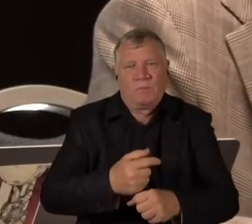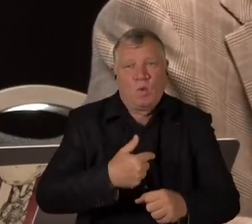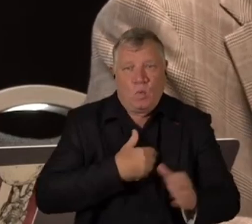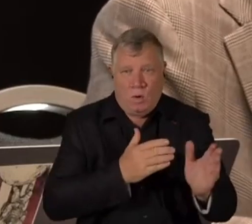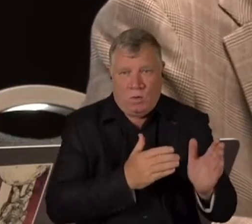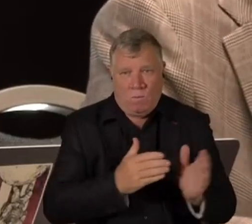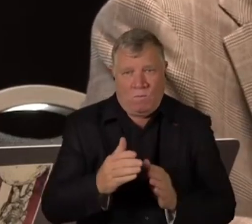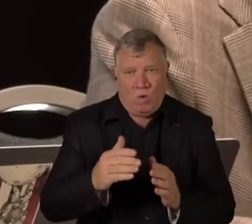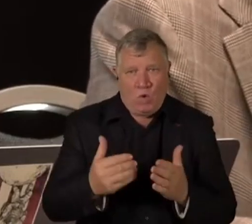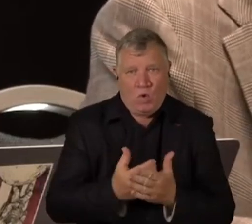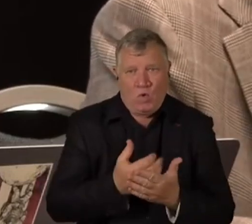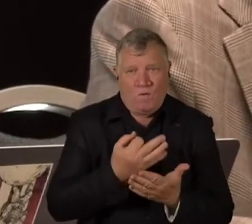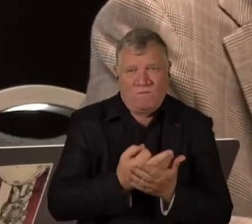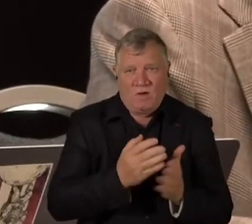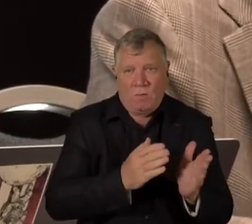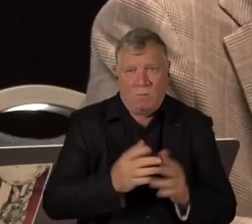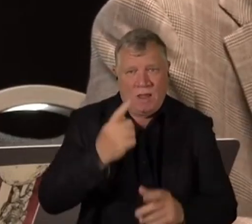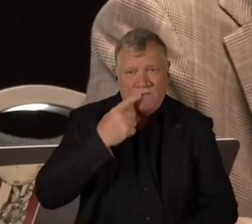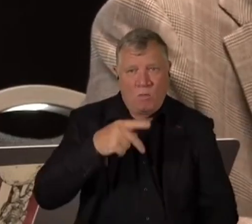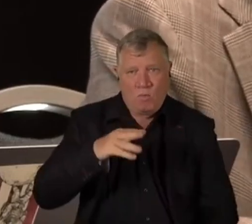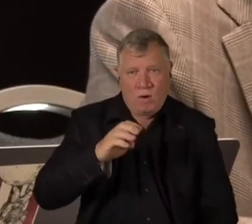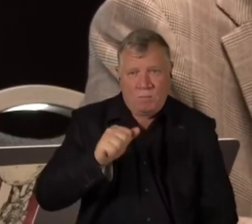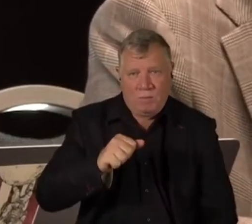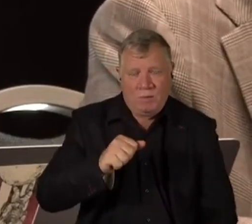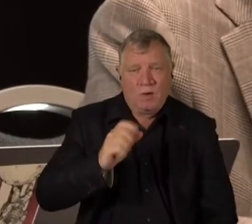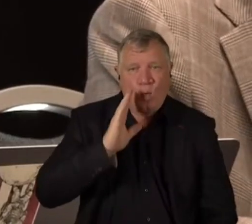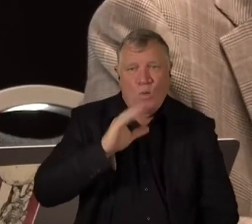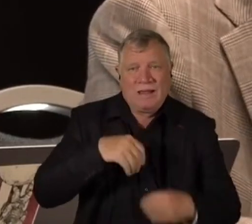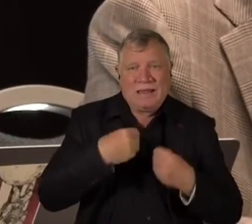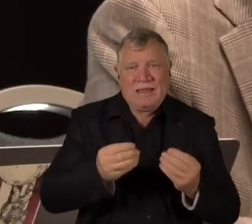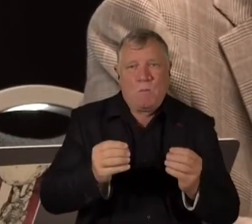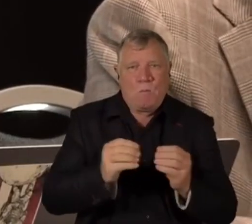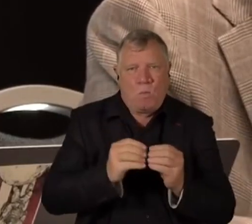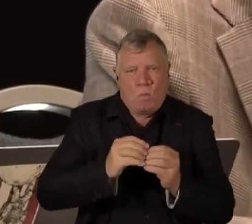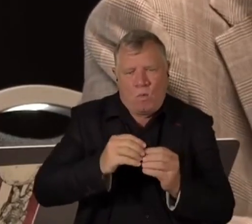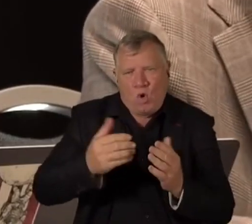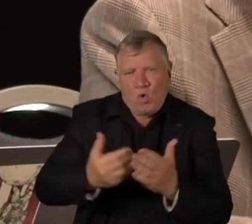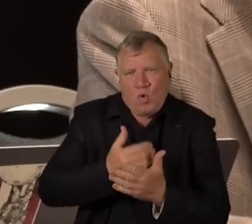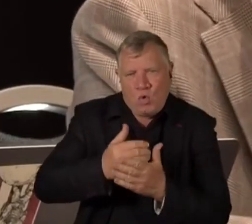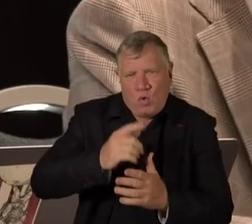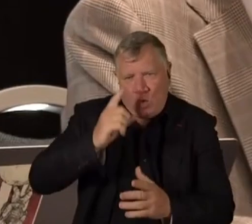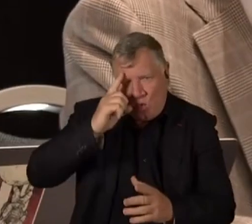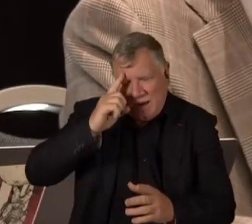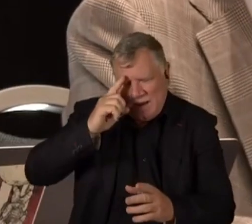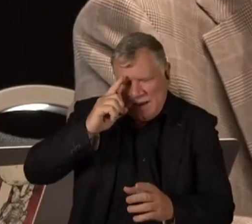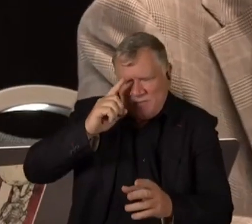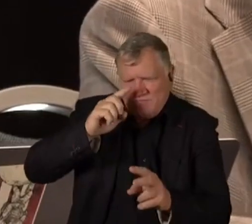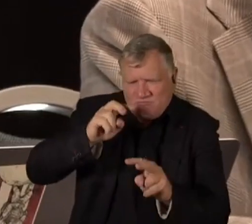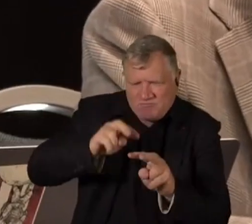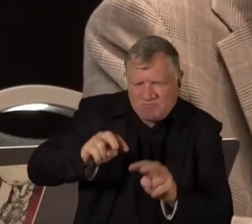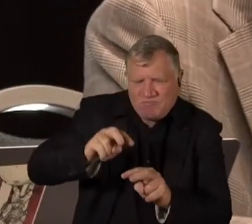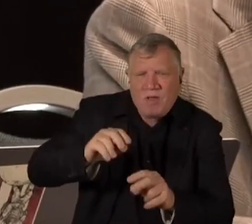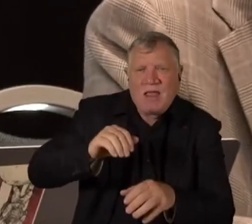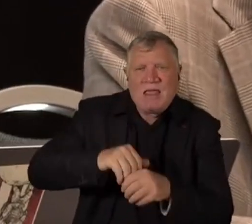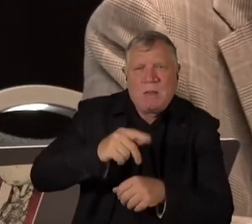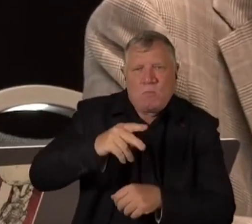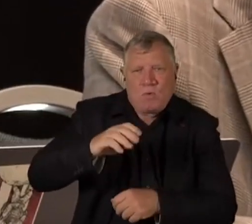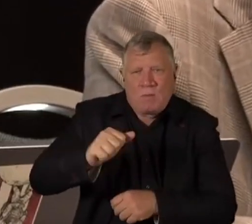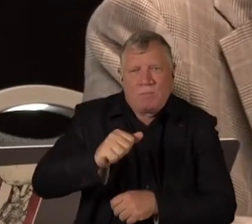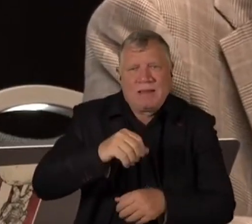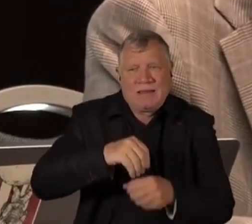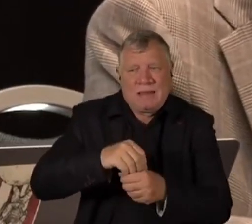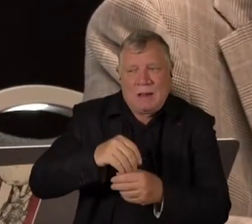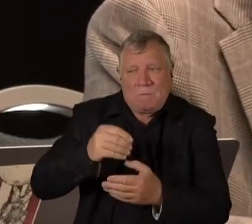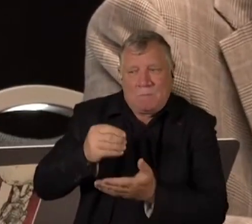for PREPA, which will provide additional insight into the fiscal picture of PREPA, both on the revenue